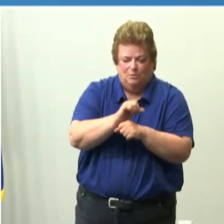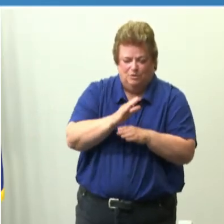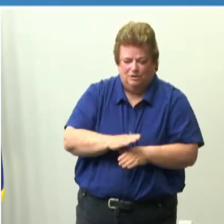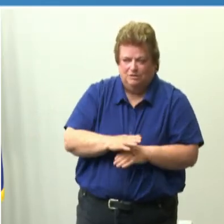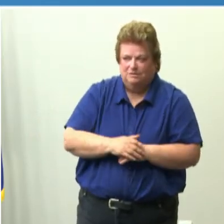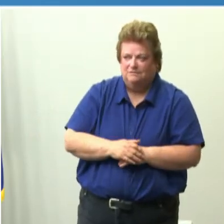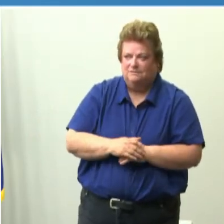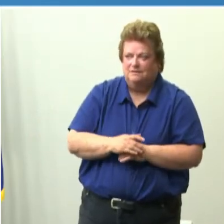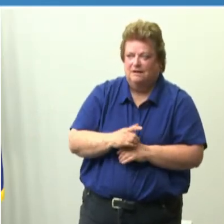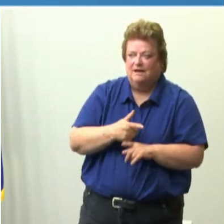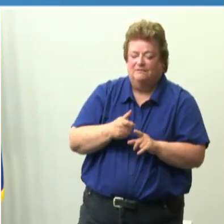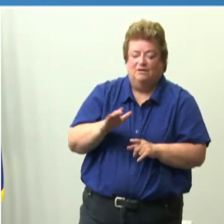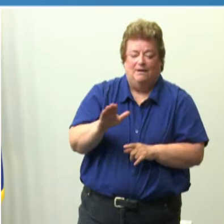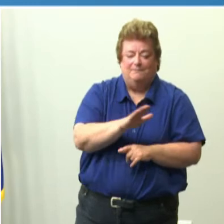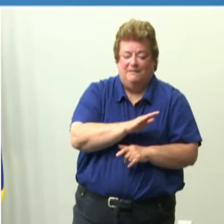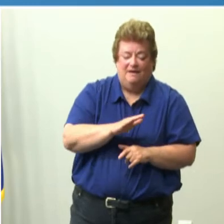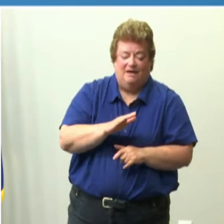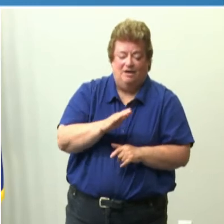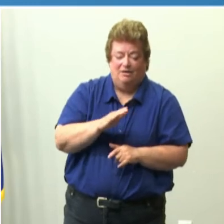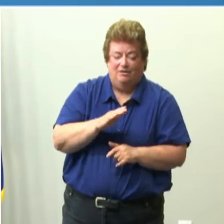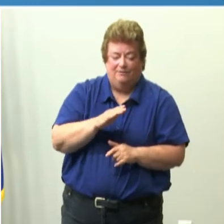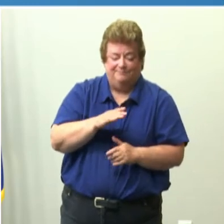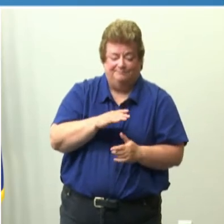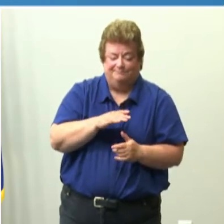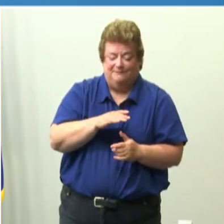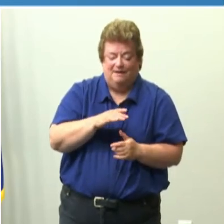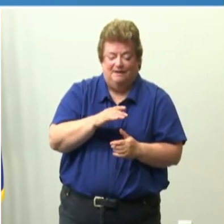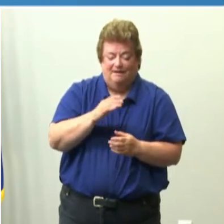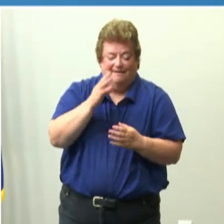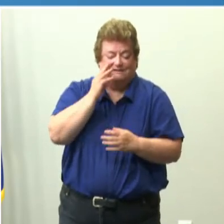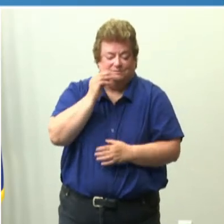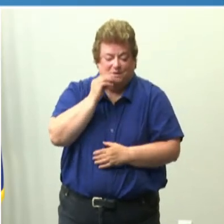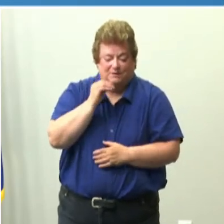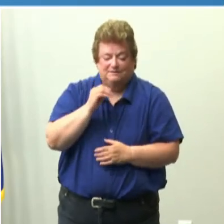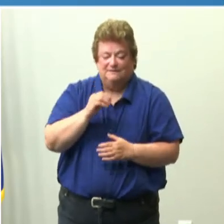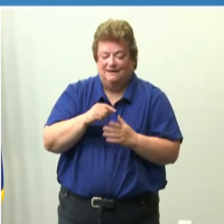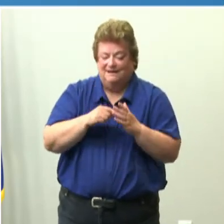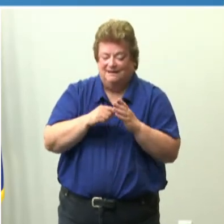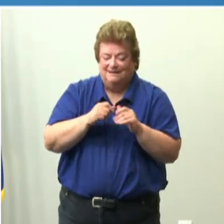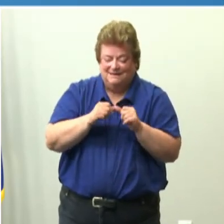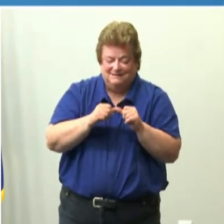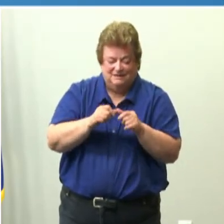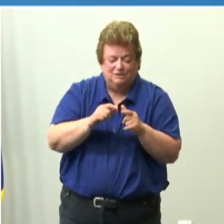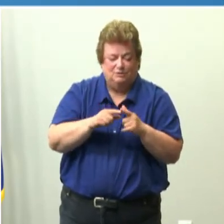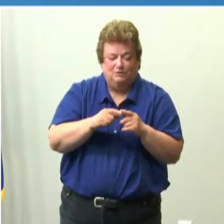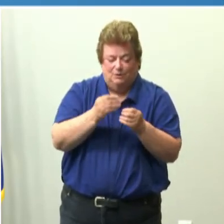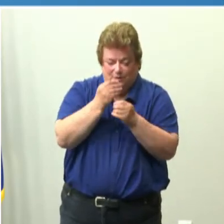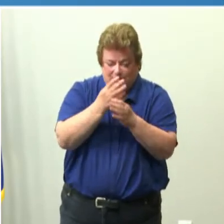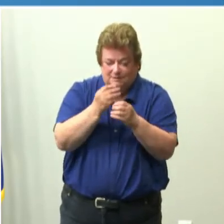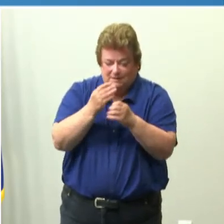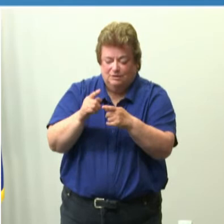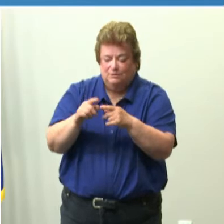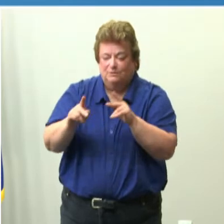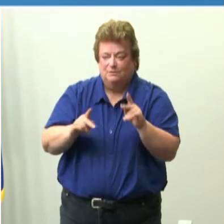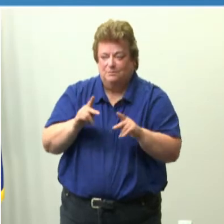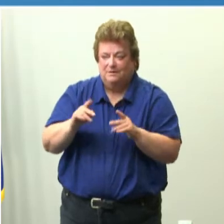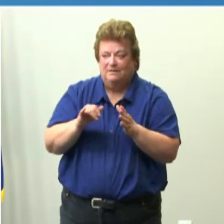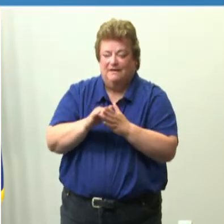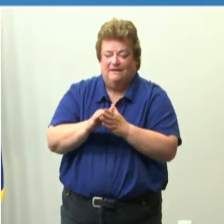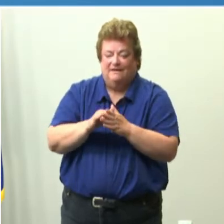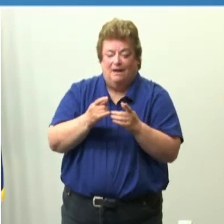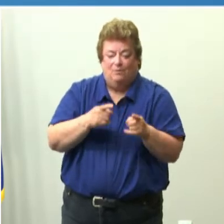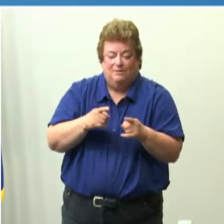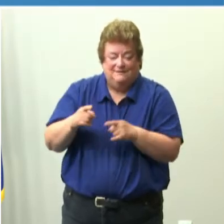their firsthand experience, they continue to convey to the public that our situation in our local hospitals is becoming